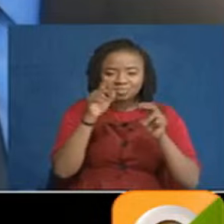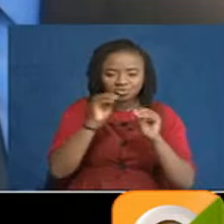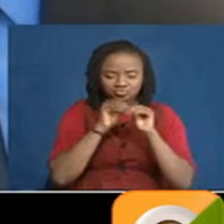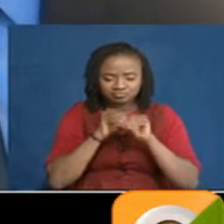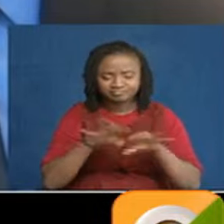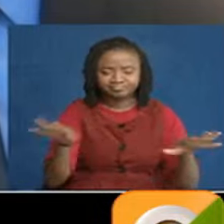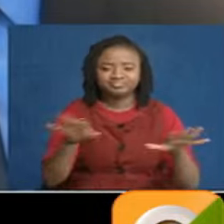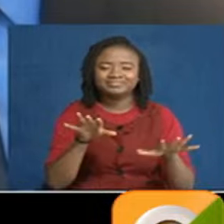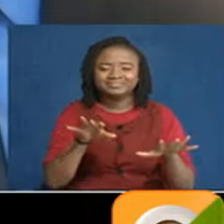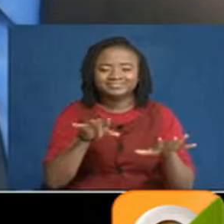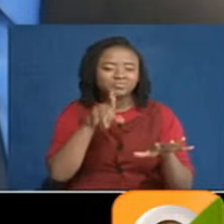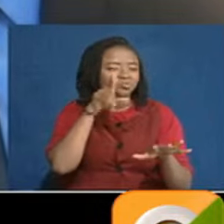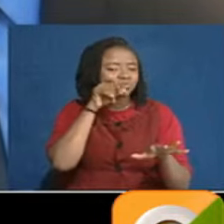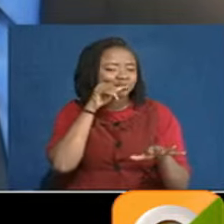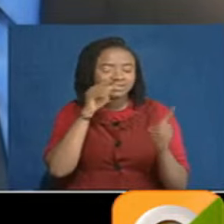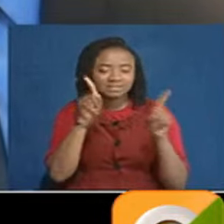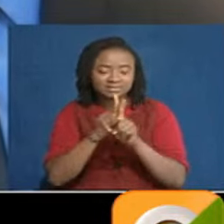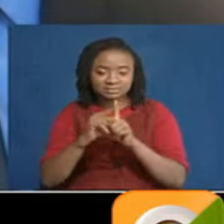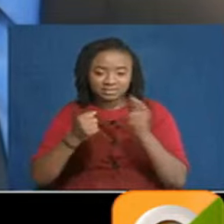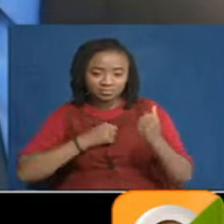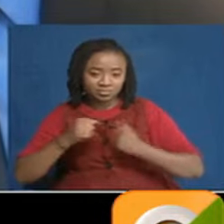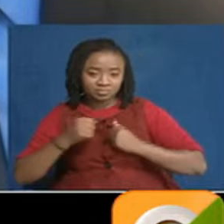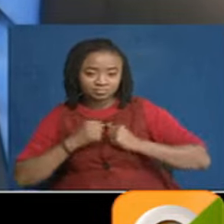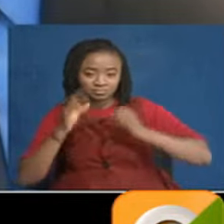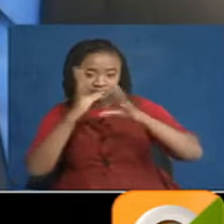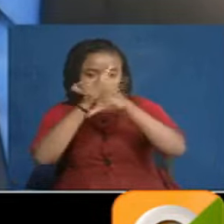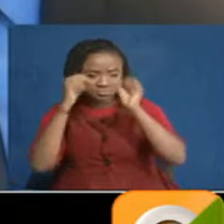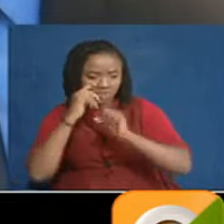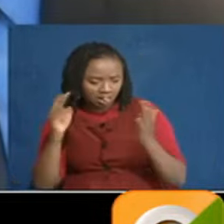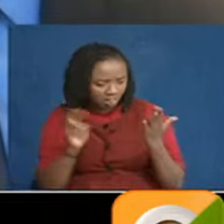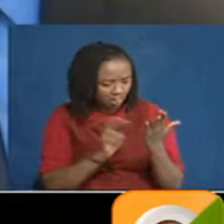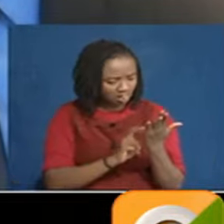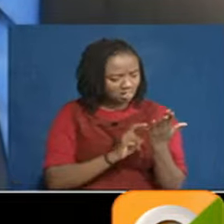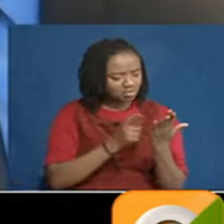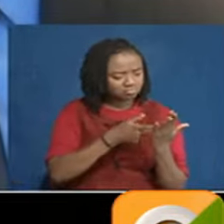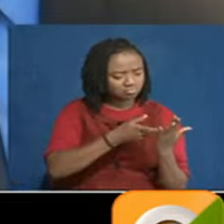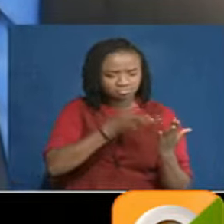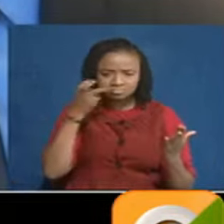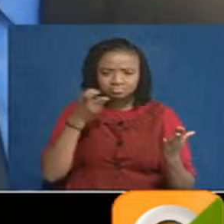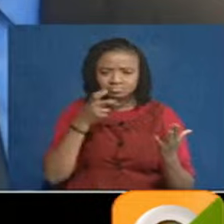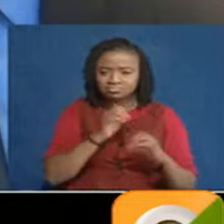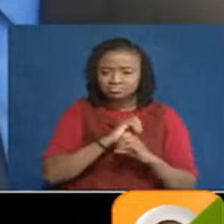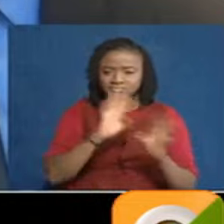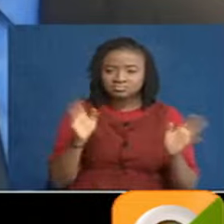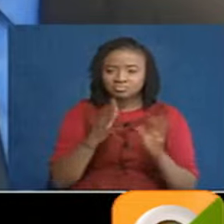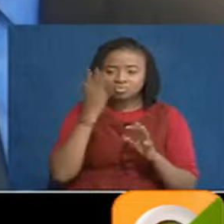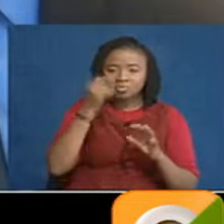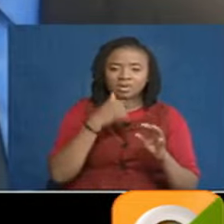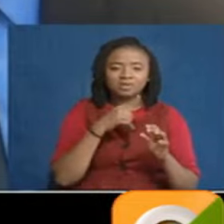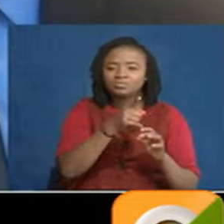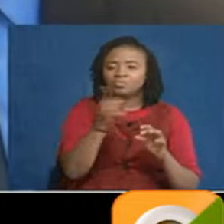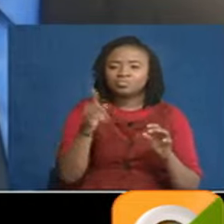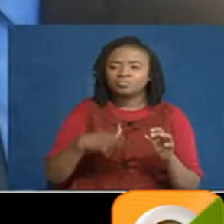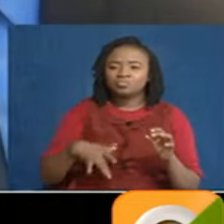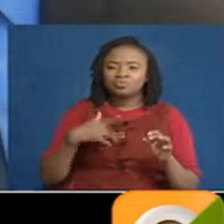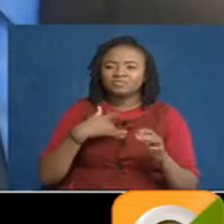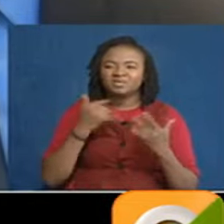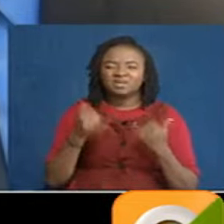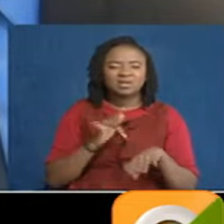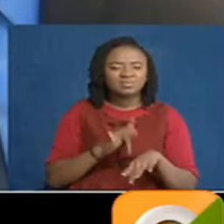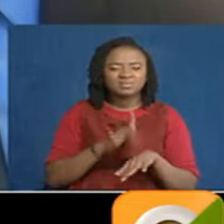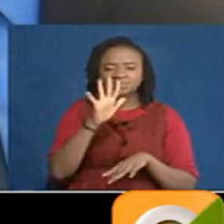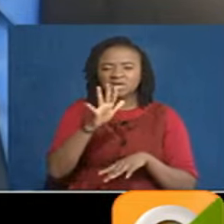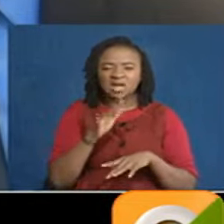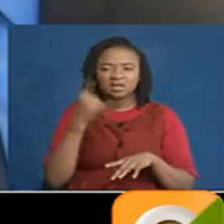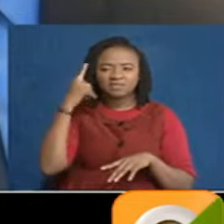attention of Rwanda's President Paul Kagame. Why? Because I got the impression that you feel it is premature for